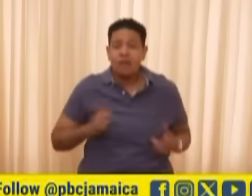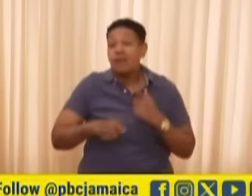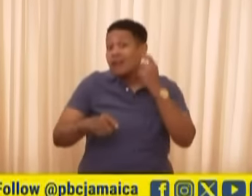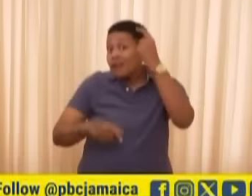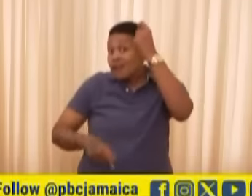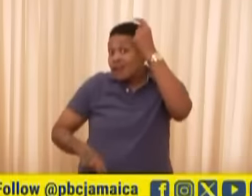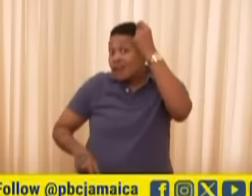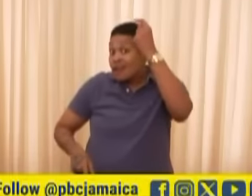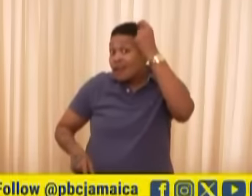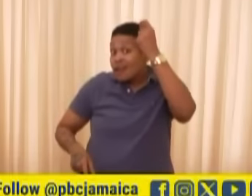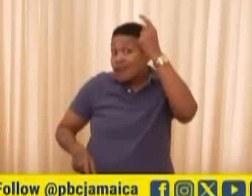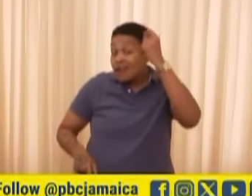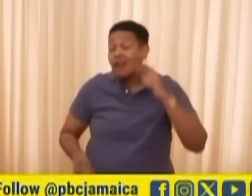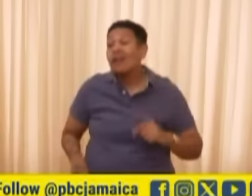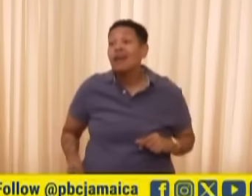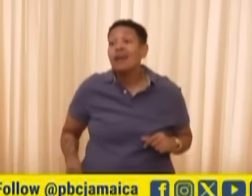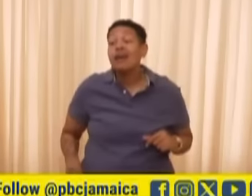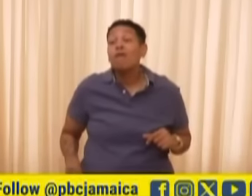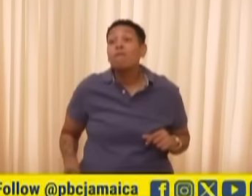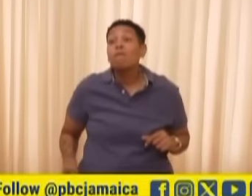the greater